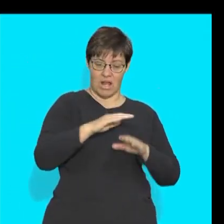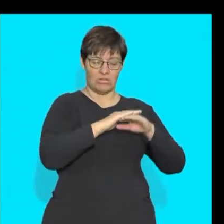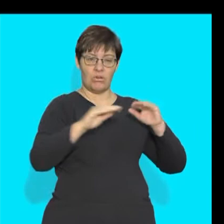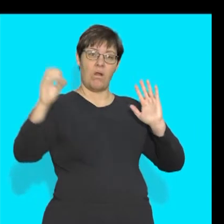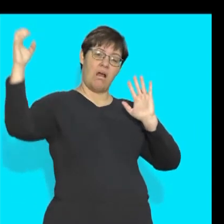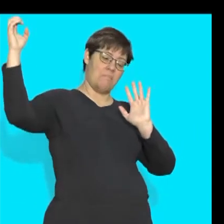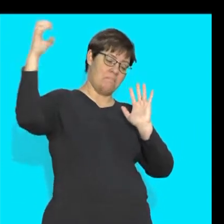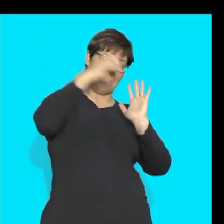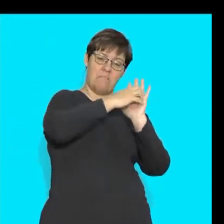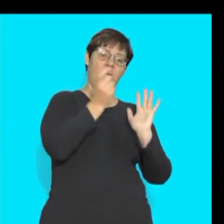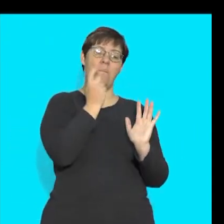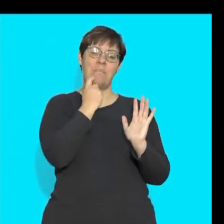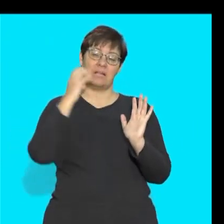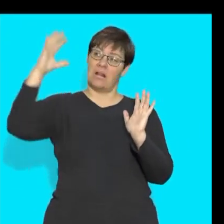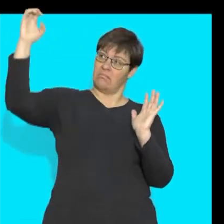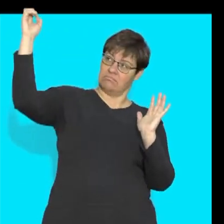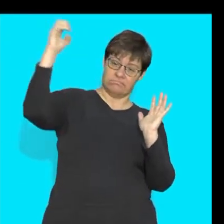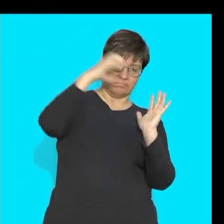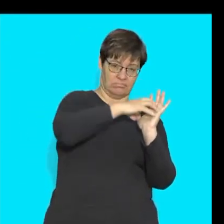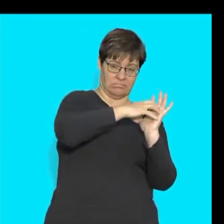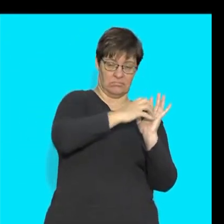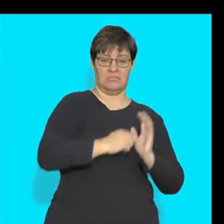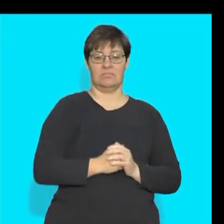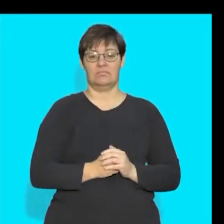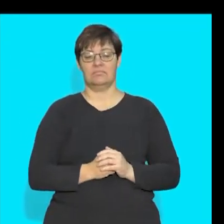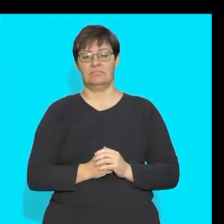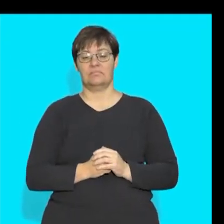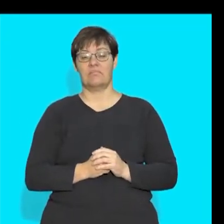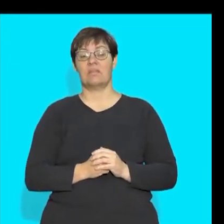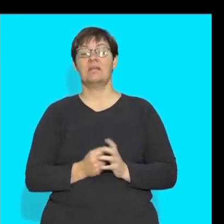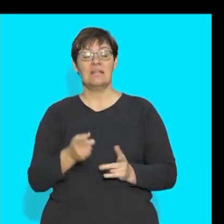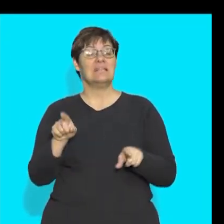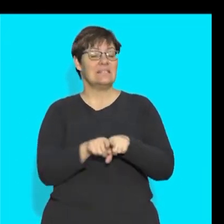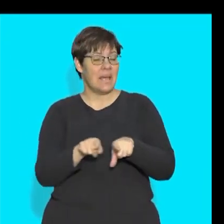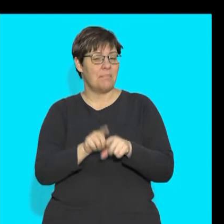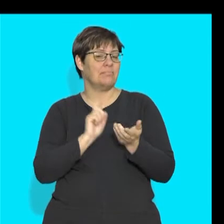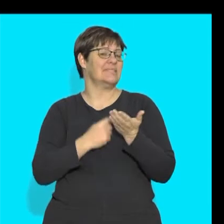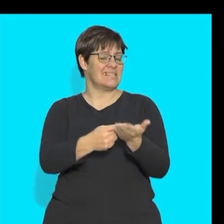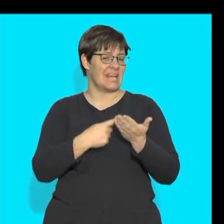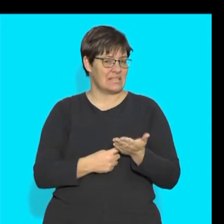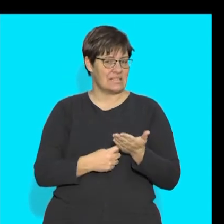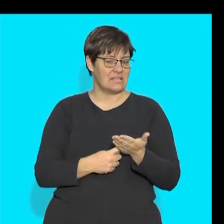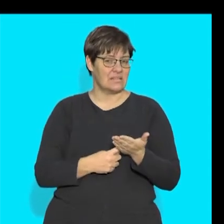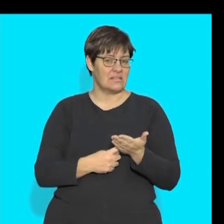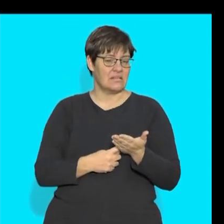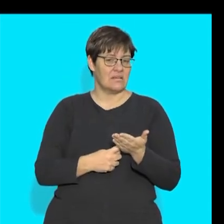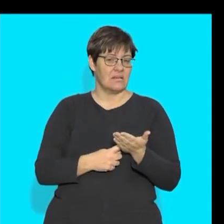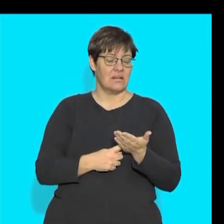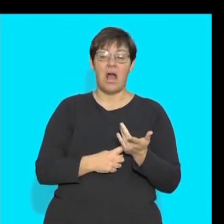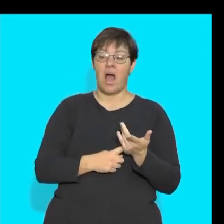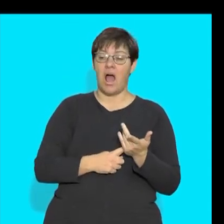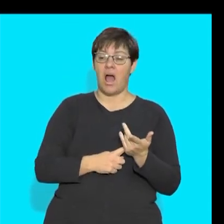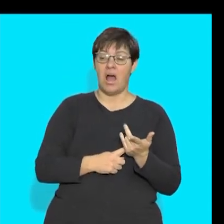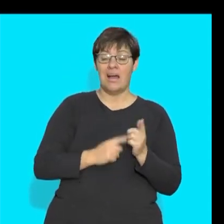the solar panel or the piece of metal. Okay? We then also need to discuss how intensity